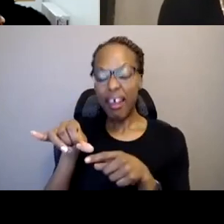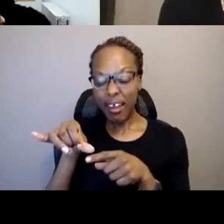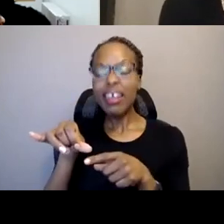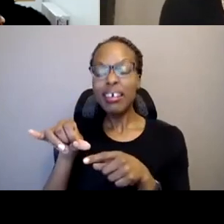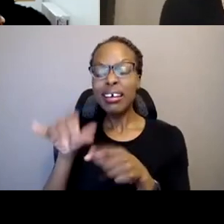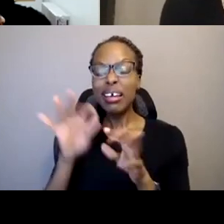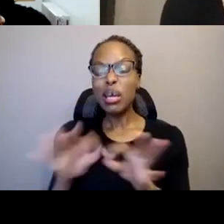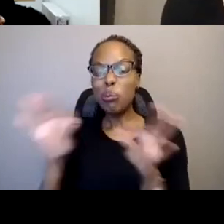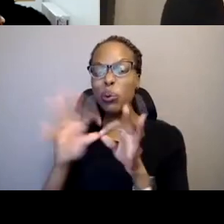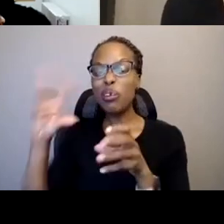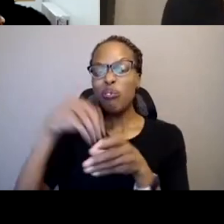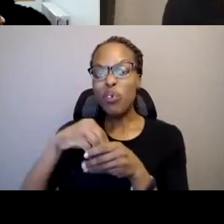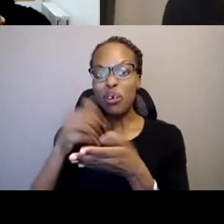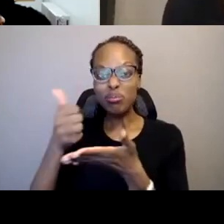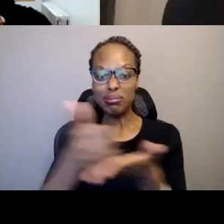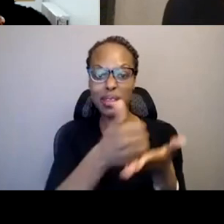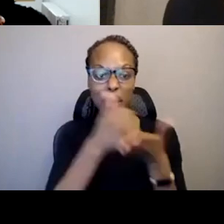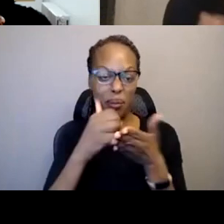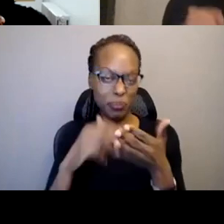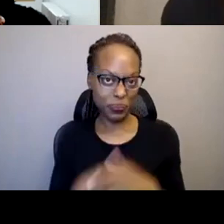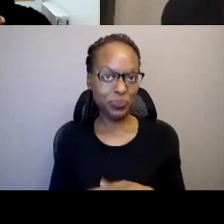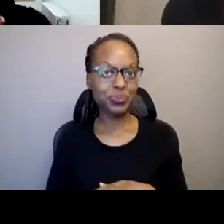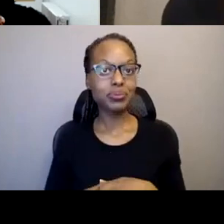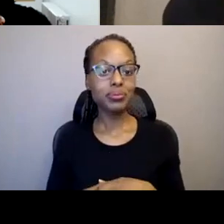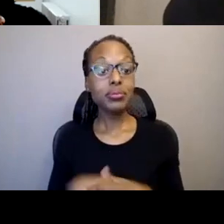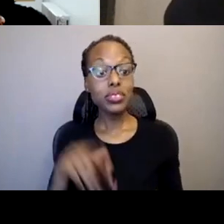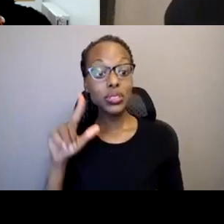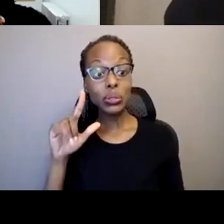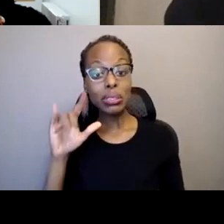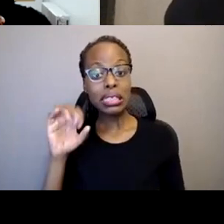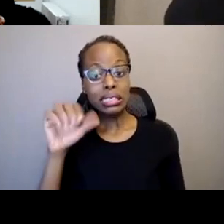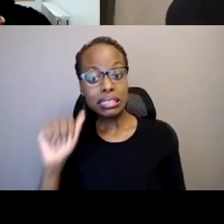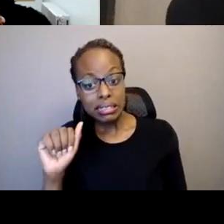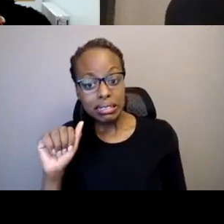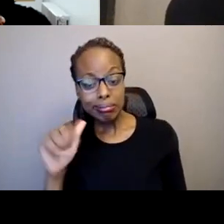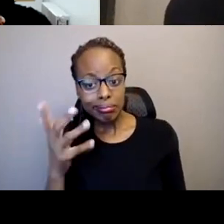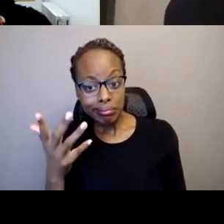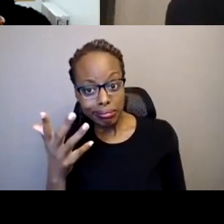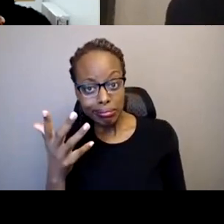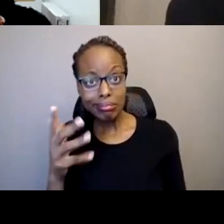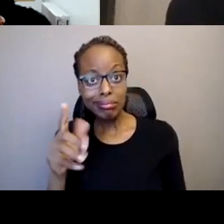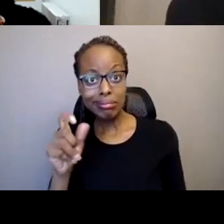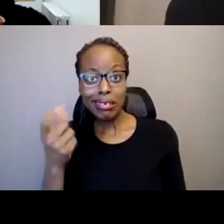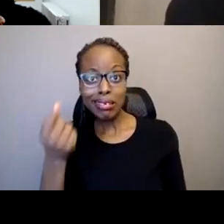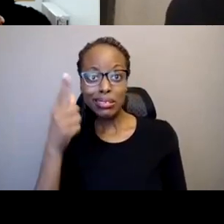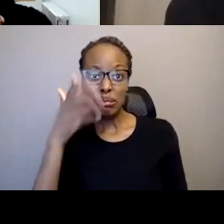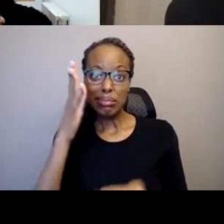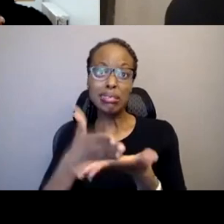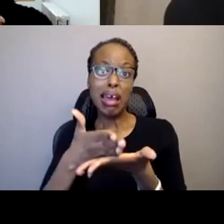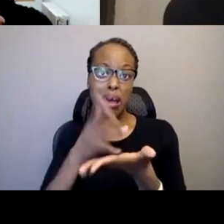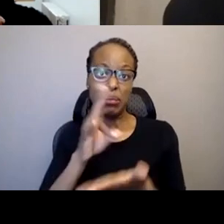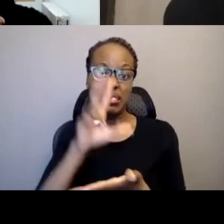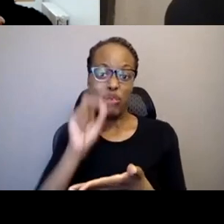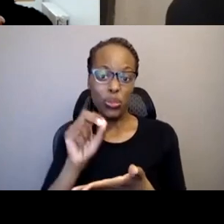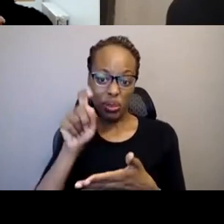Thank you. And Lisa, I will leave it to your discretion about the Q&A. I know we have a hard stop at 7:30, so if you'd like to hop